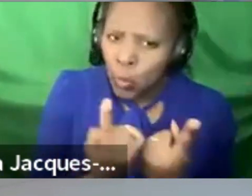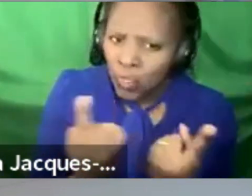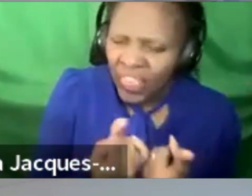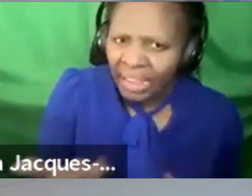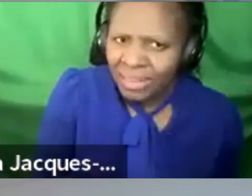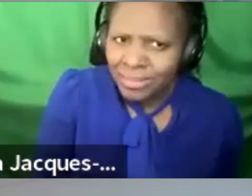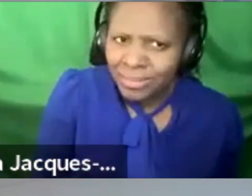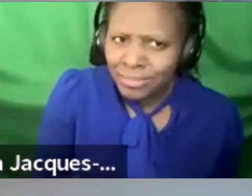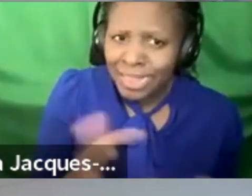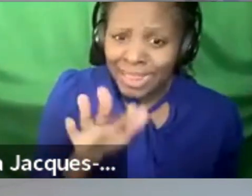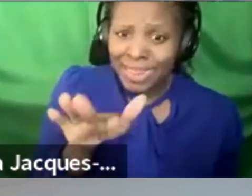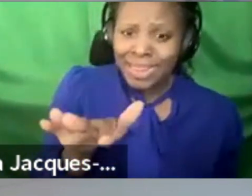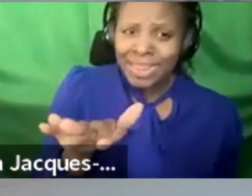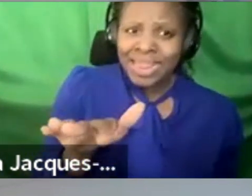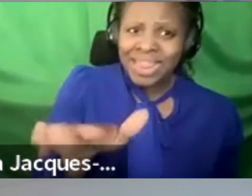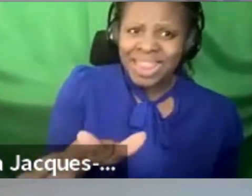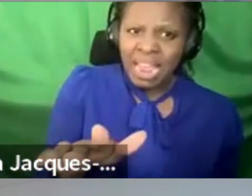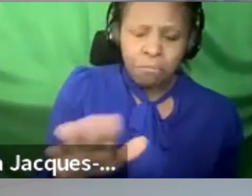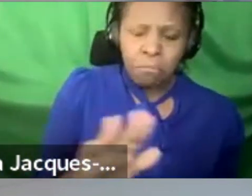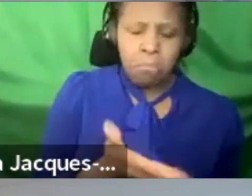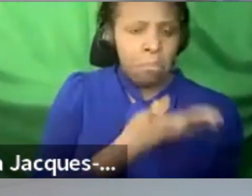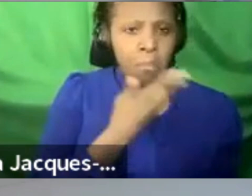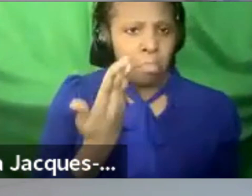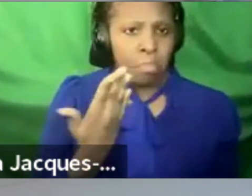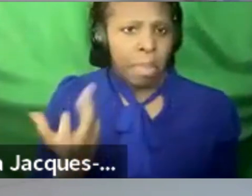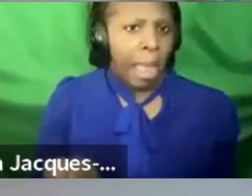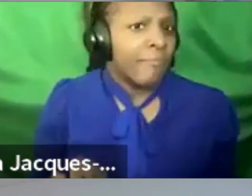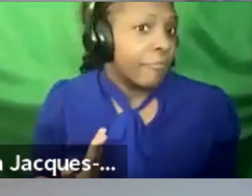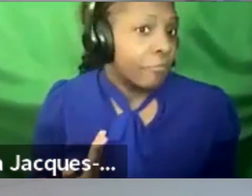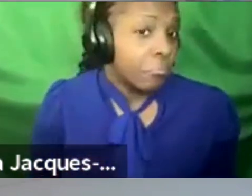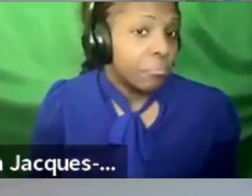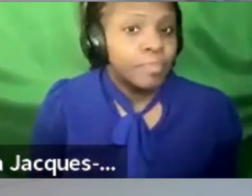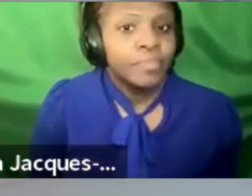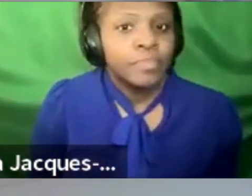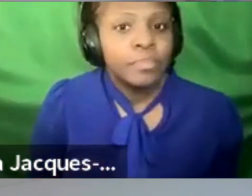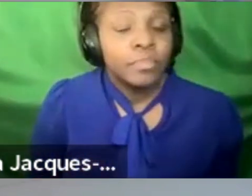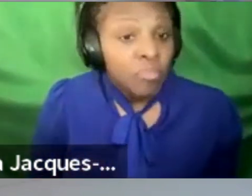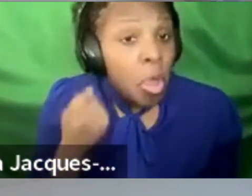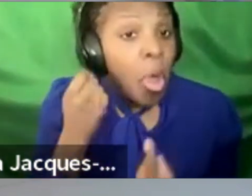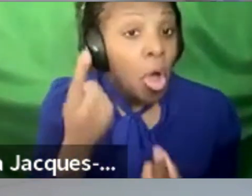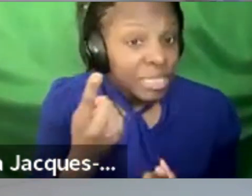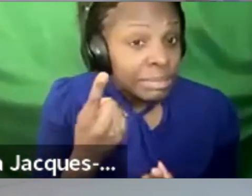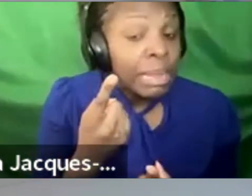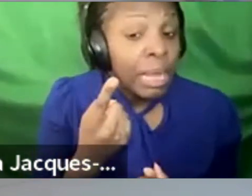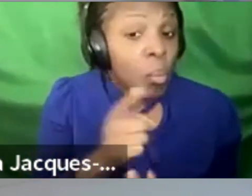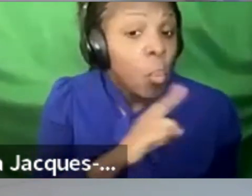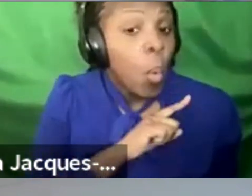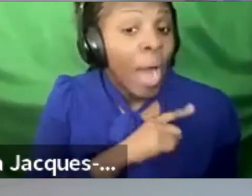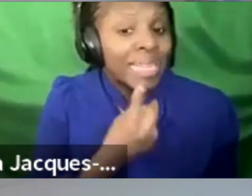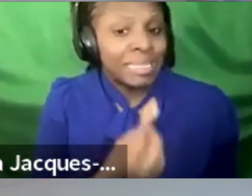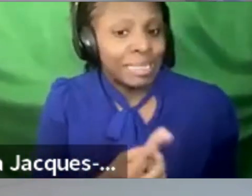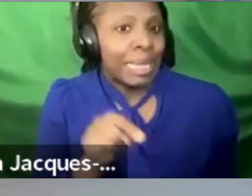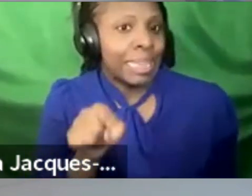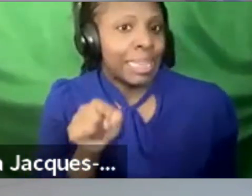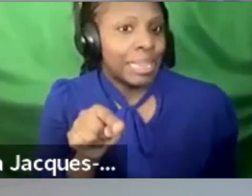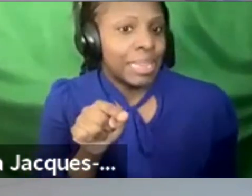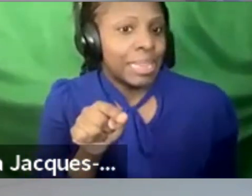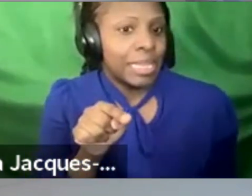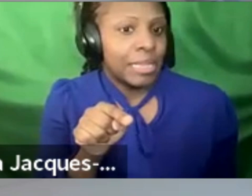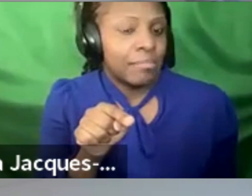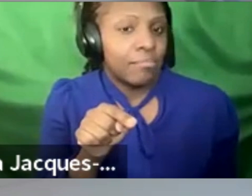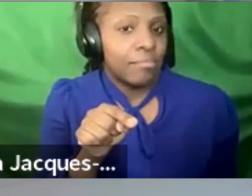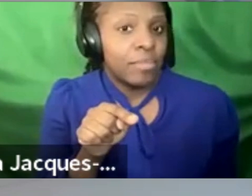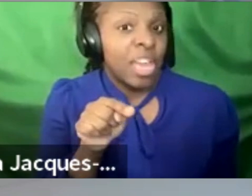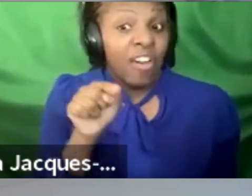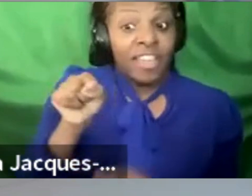didn't exist, is what people say. And it's very understandable that they say that, because it didn't